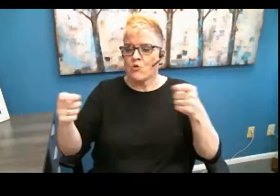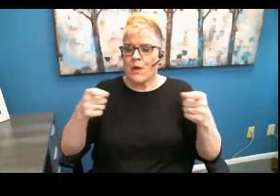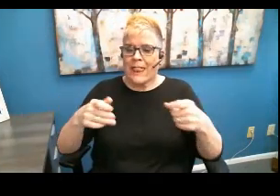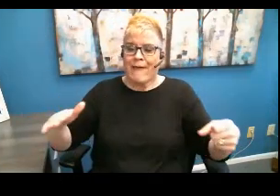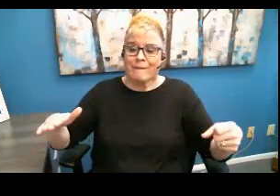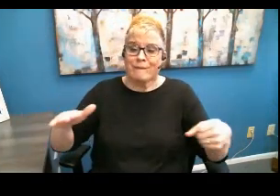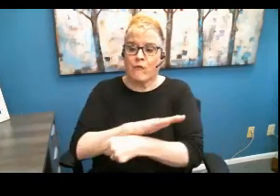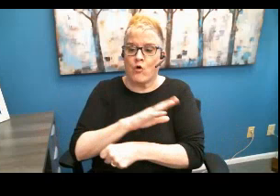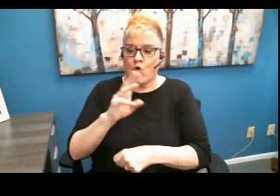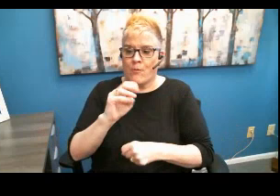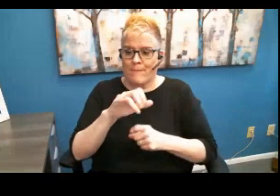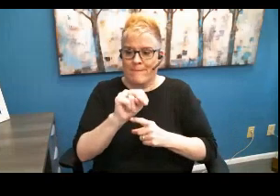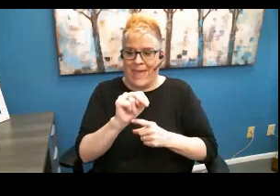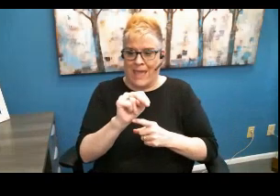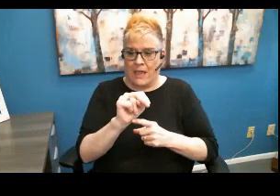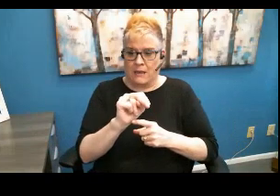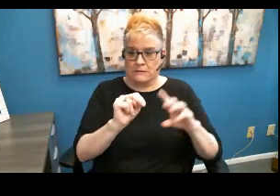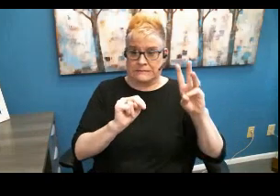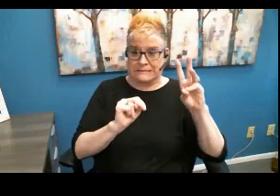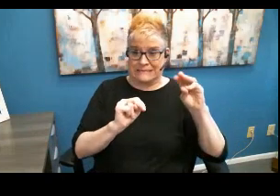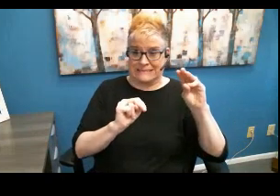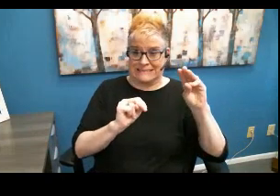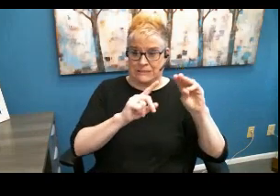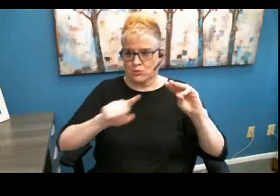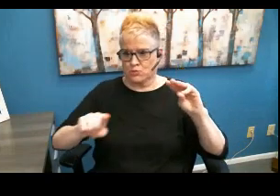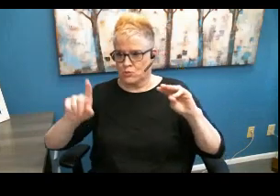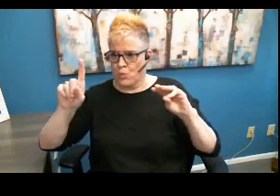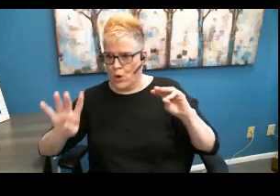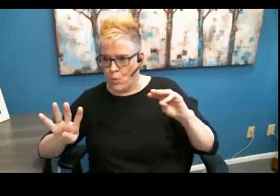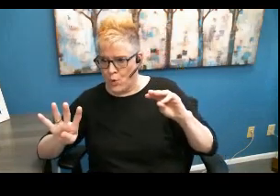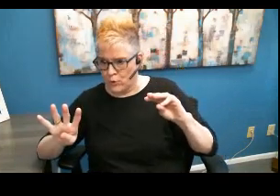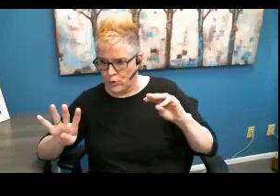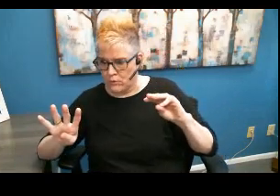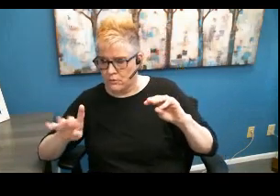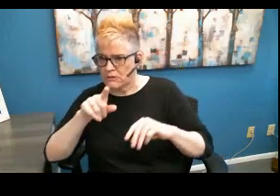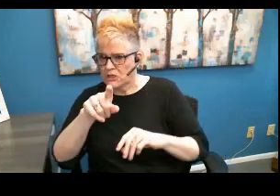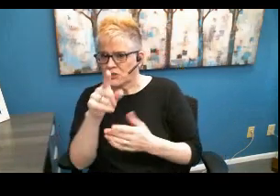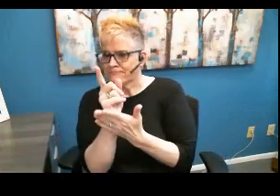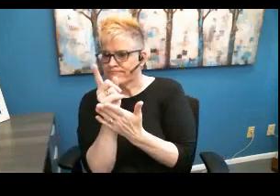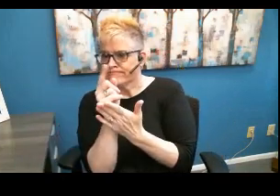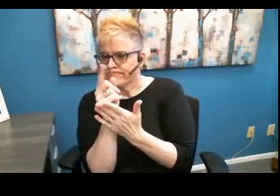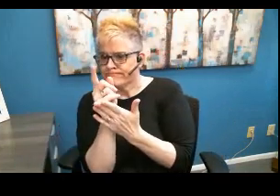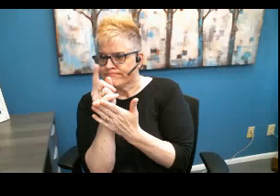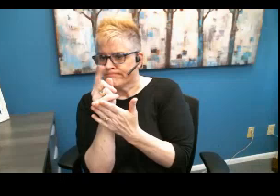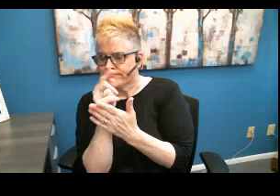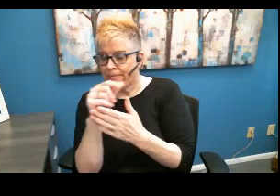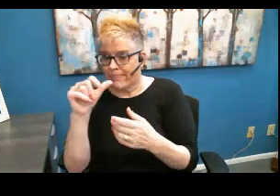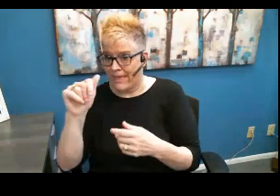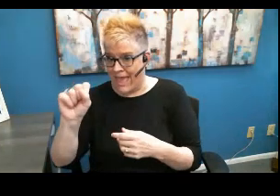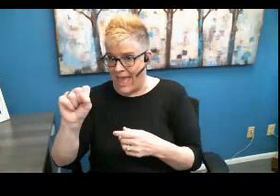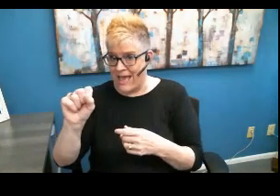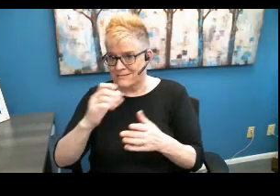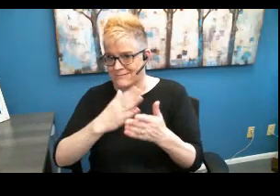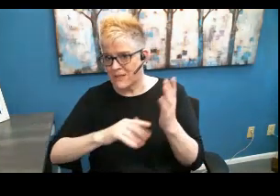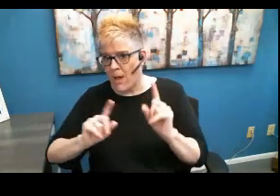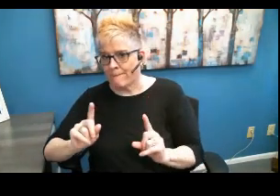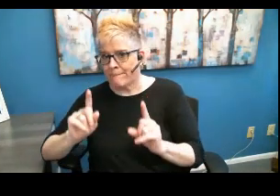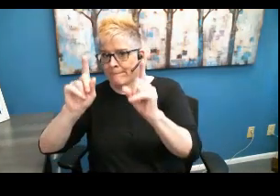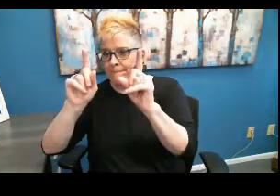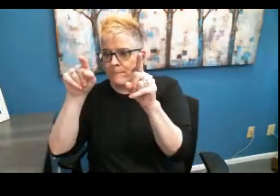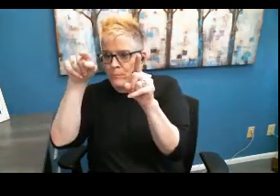down to a quarter pound of pressure. And it is just metering the gas, and then the outlet of the meter. There's some valves here that